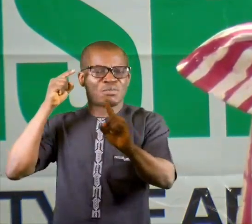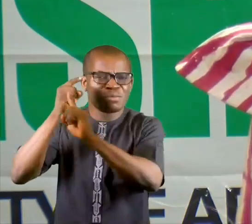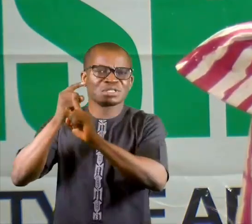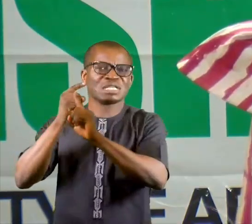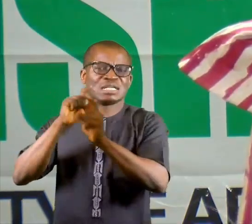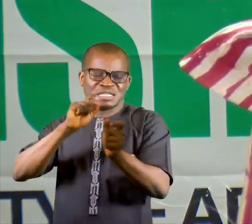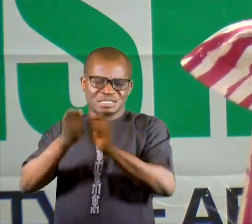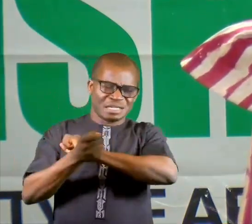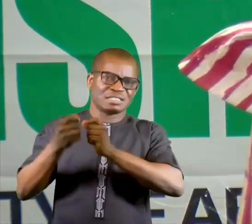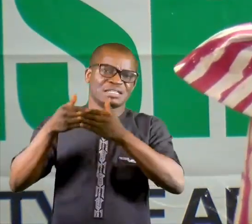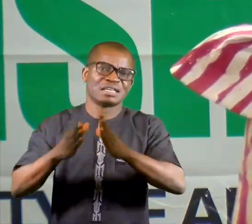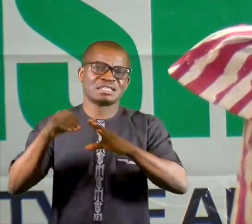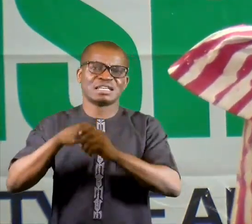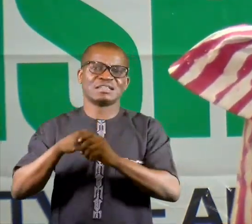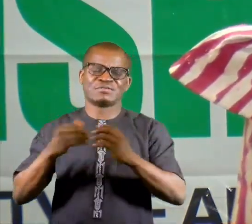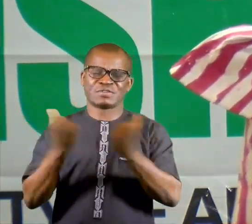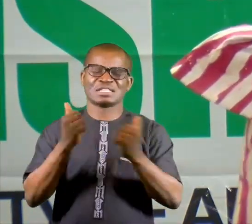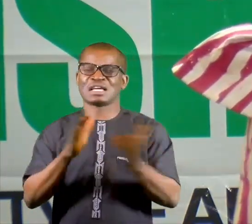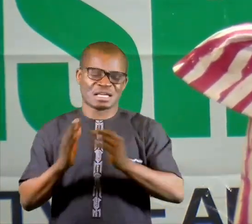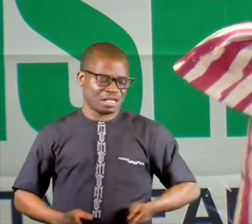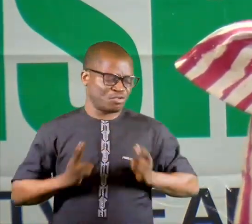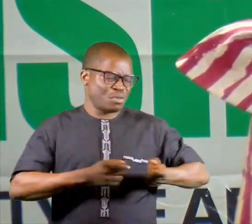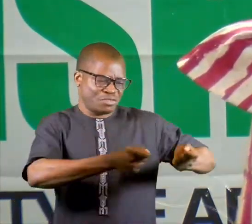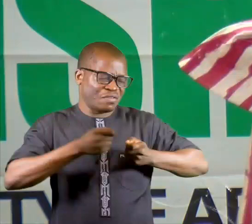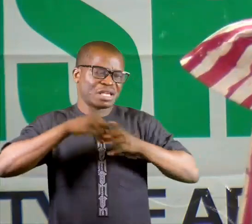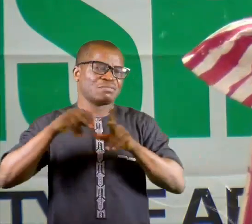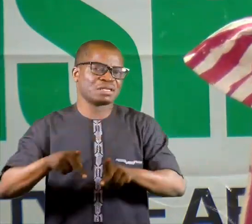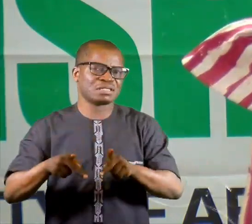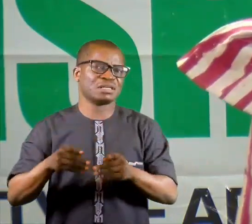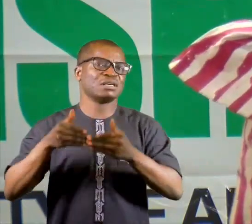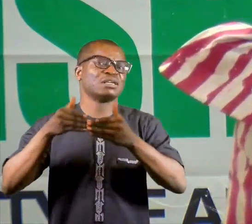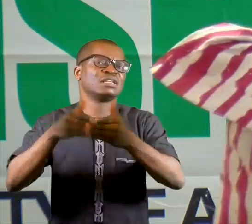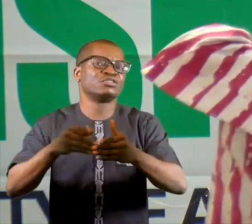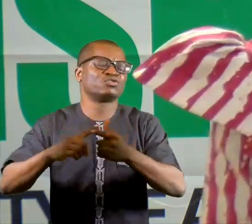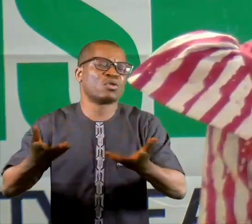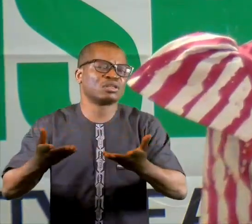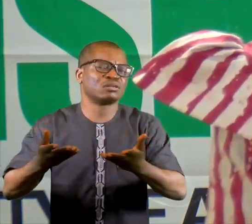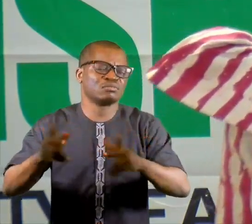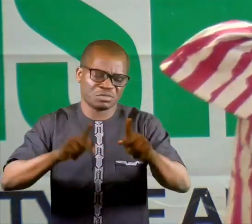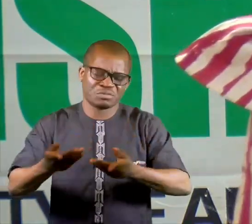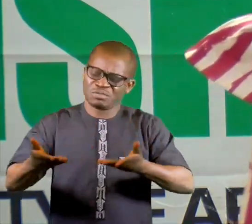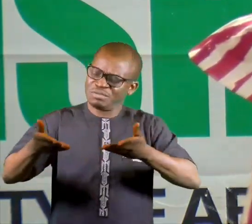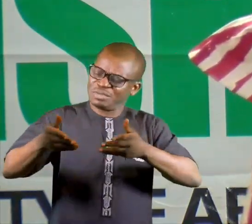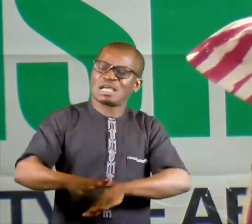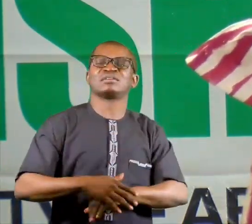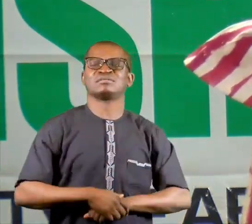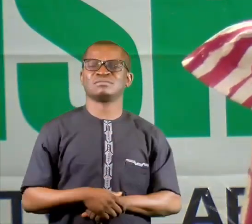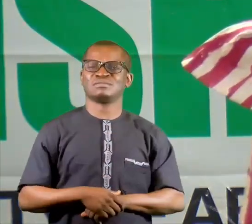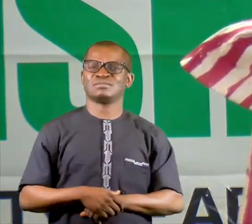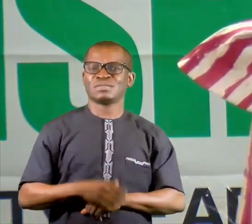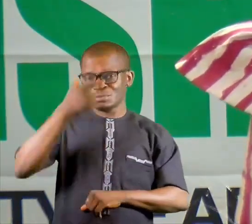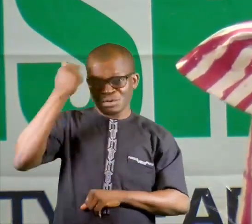and adaptability in the fight against human trafficking in persons, people die because our target beneficiaries